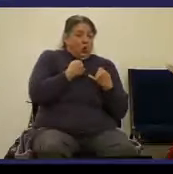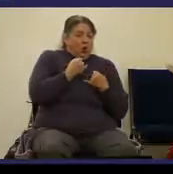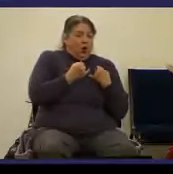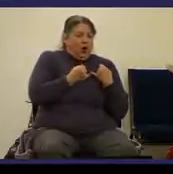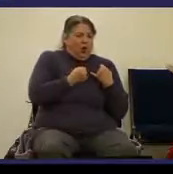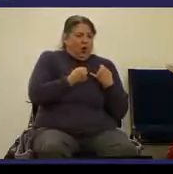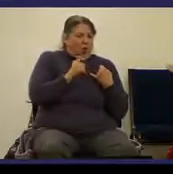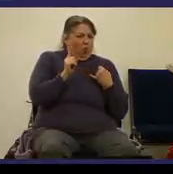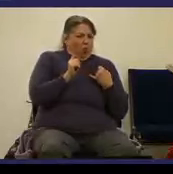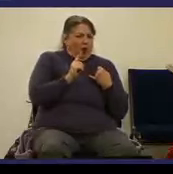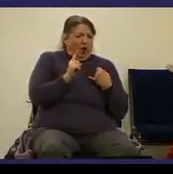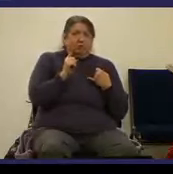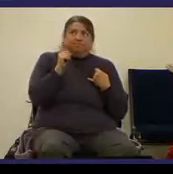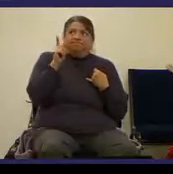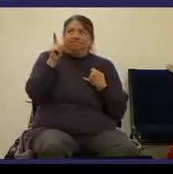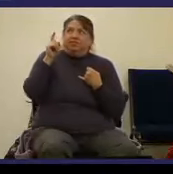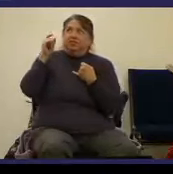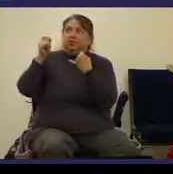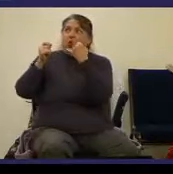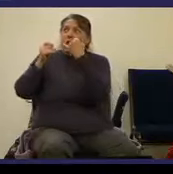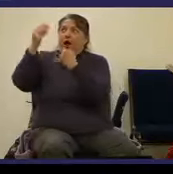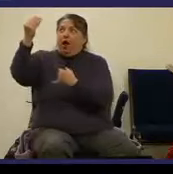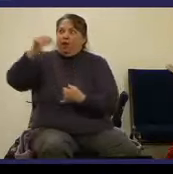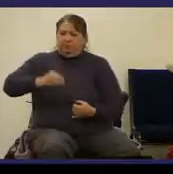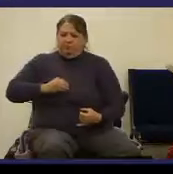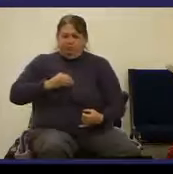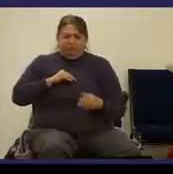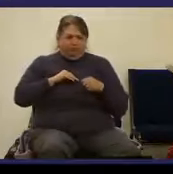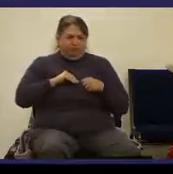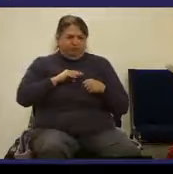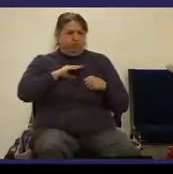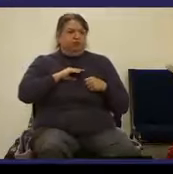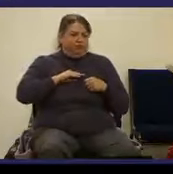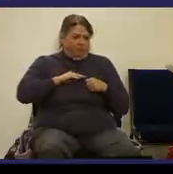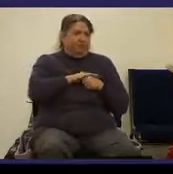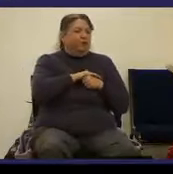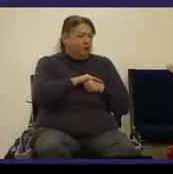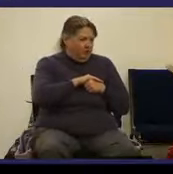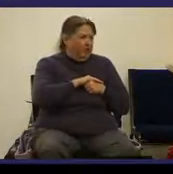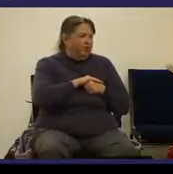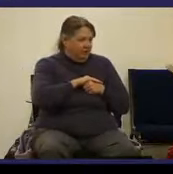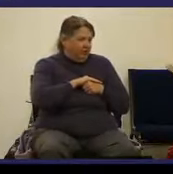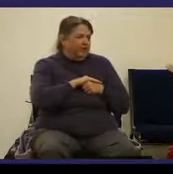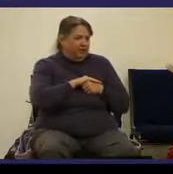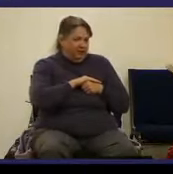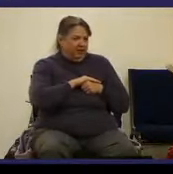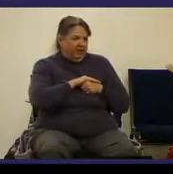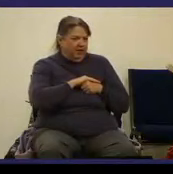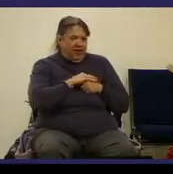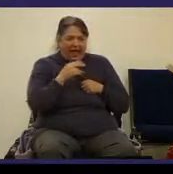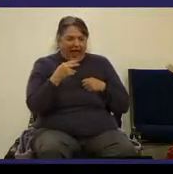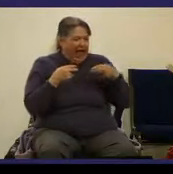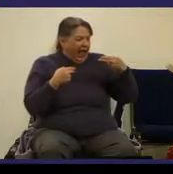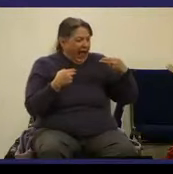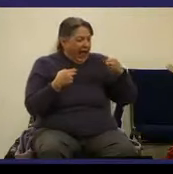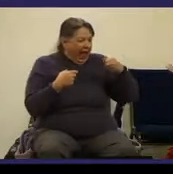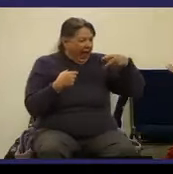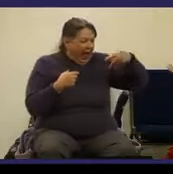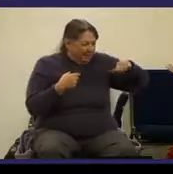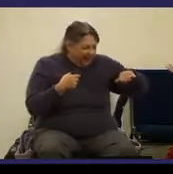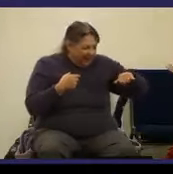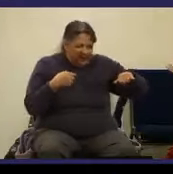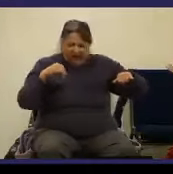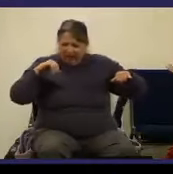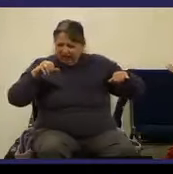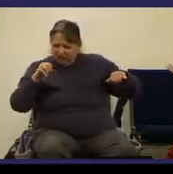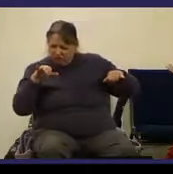of joy. And one of the problems comes, the challenge comes, when we confuse what happiness is with what joy is. So I